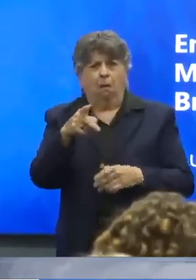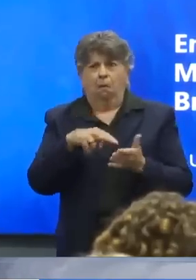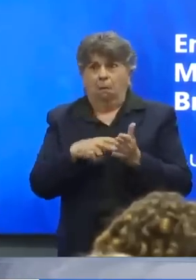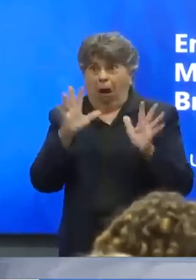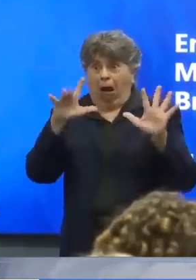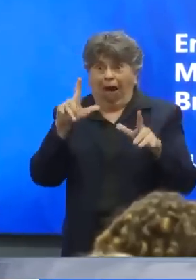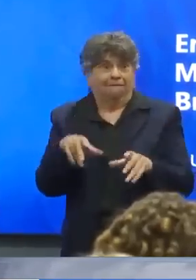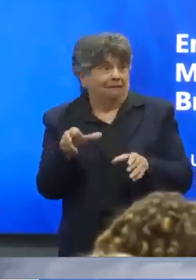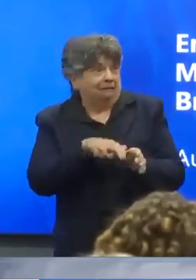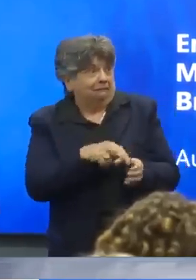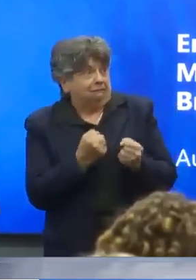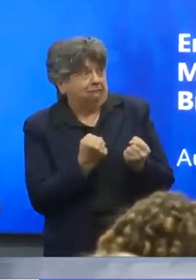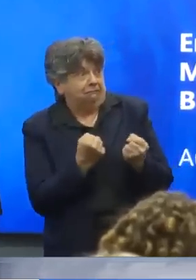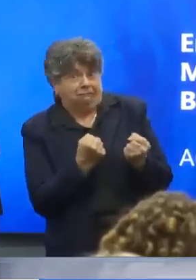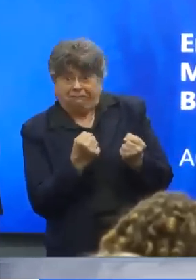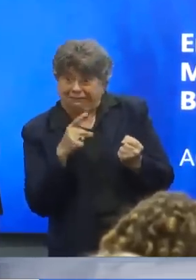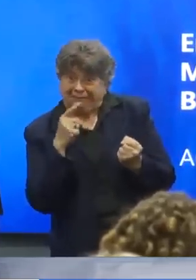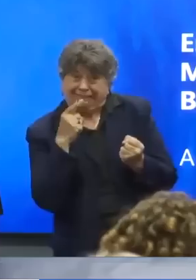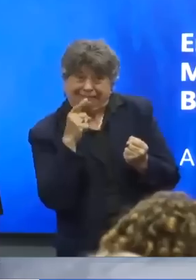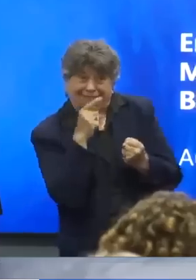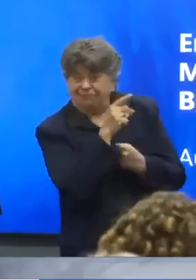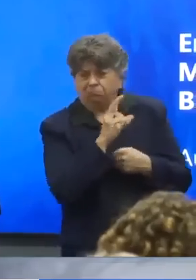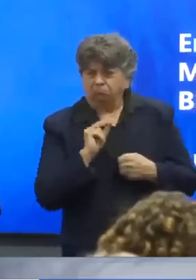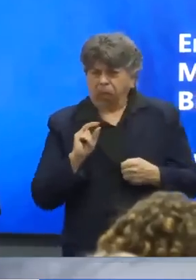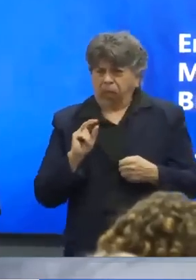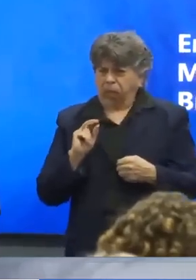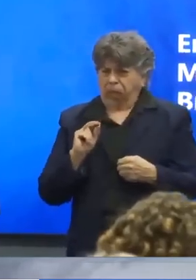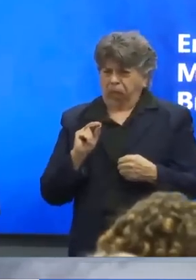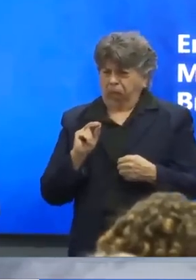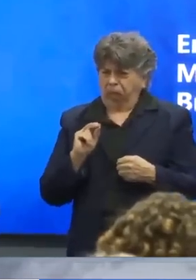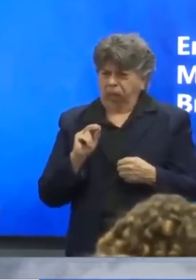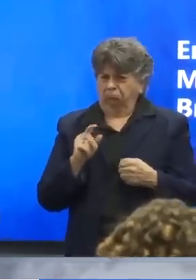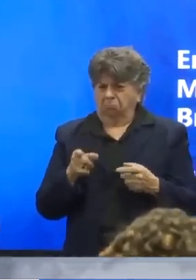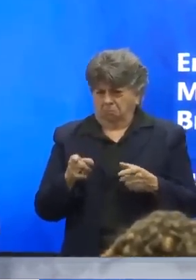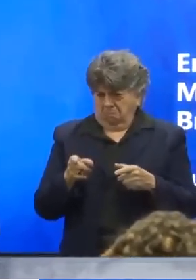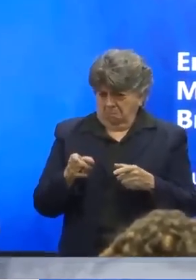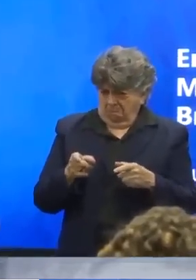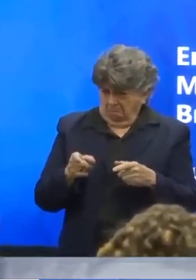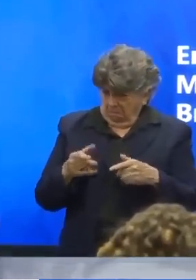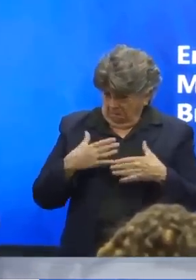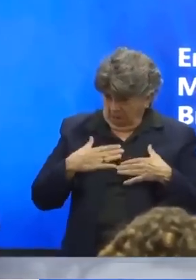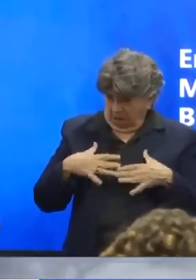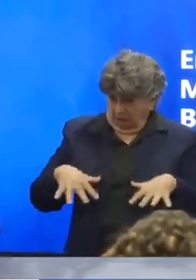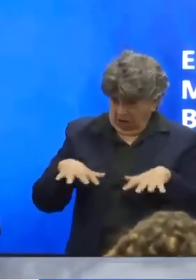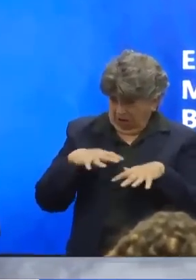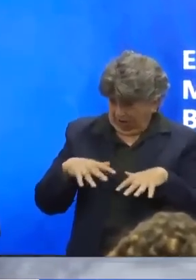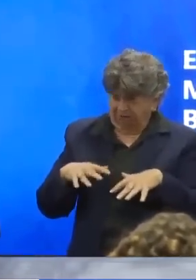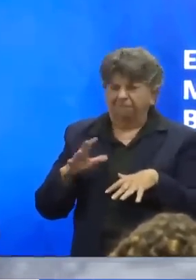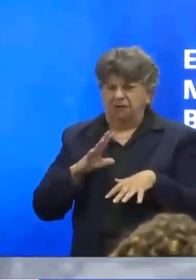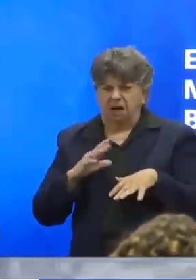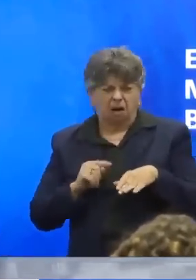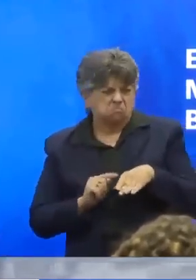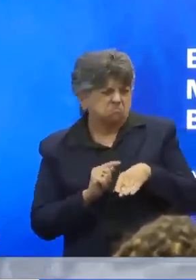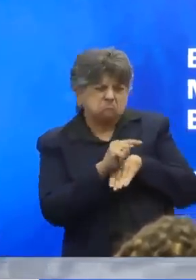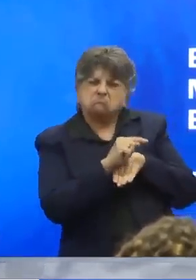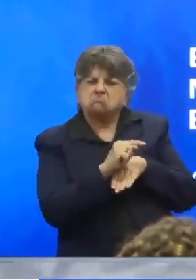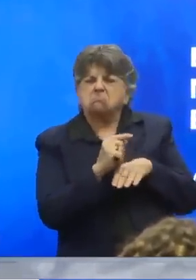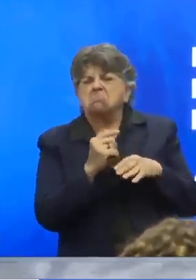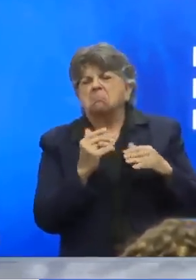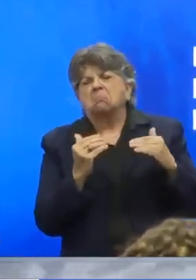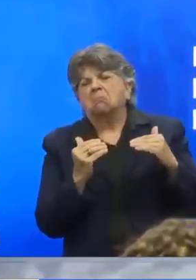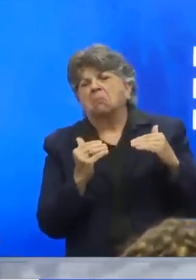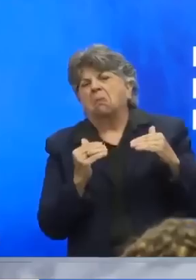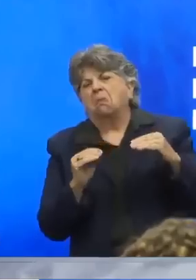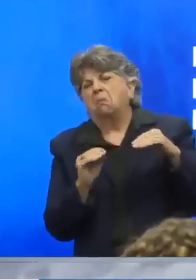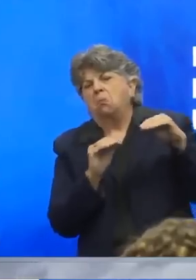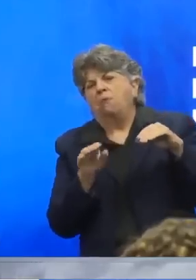driving hundreds and hundreds of miles. If you're in a vulnerable area, you evacuate to higher ground in a safe structure. A lot of times